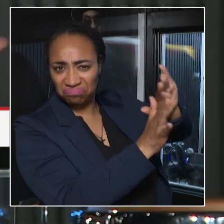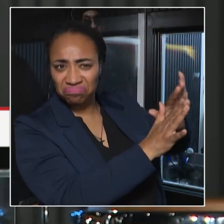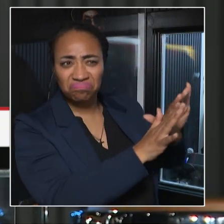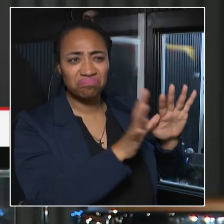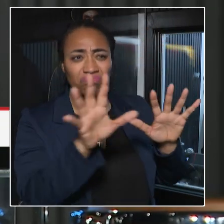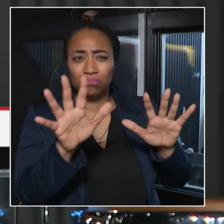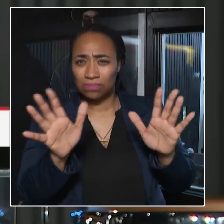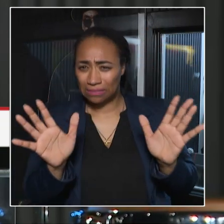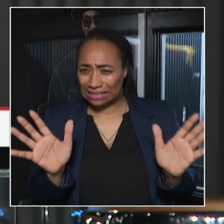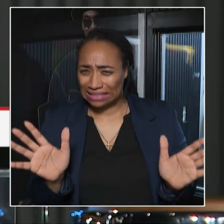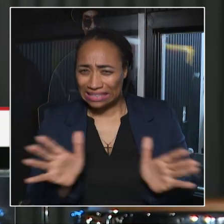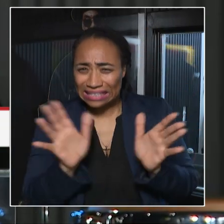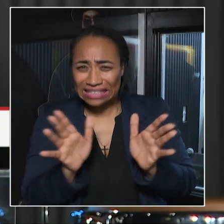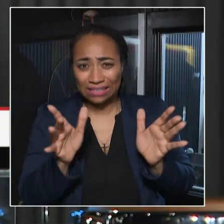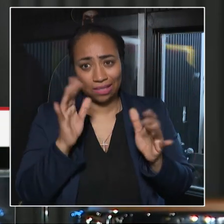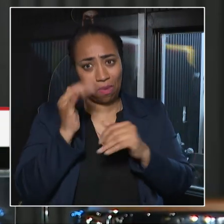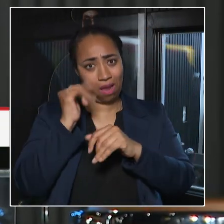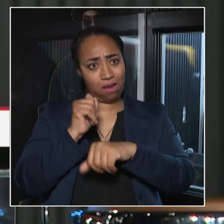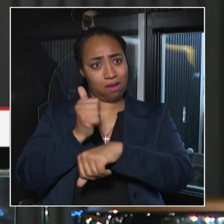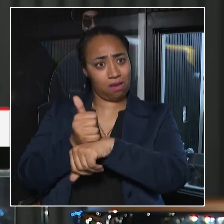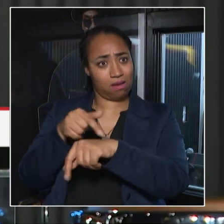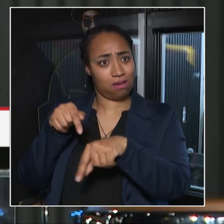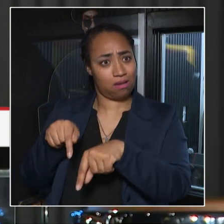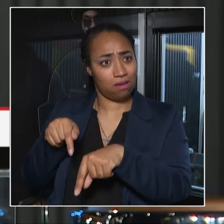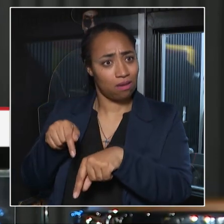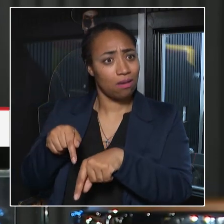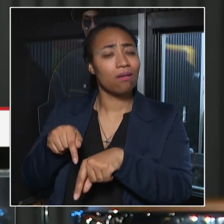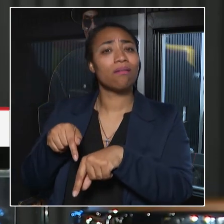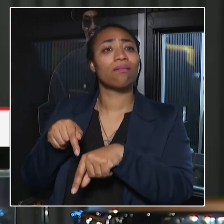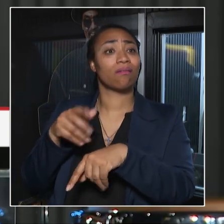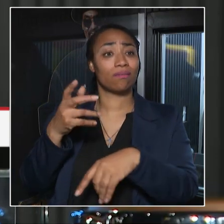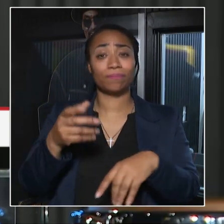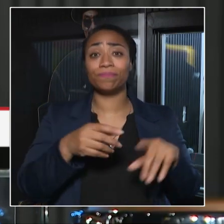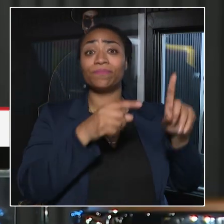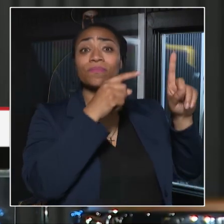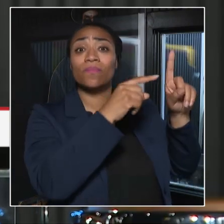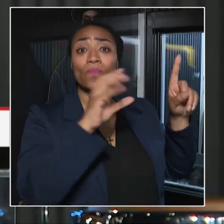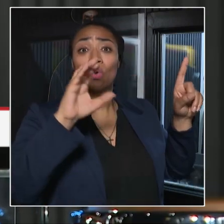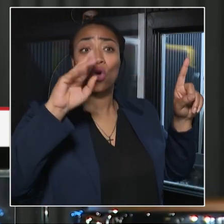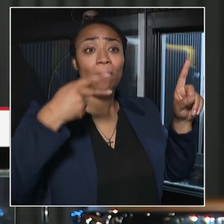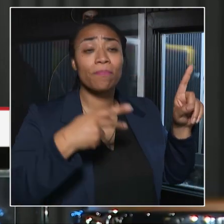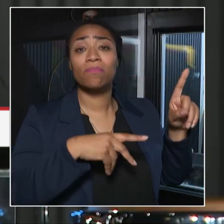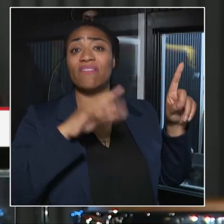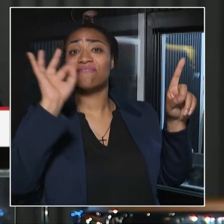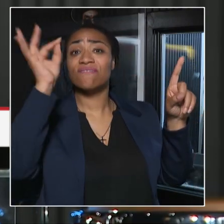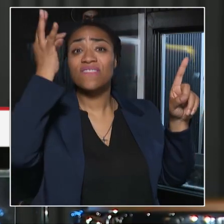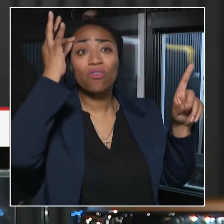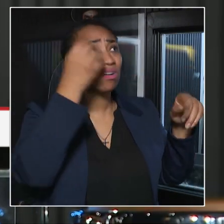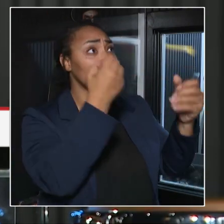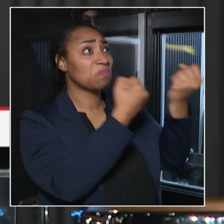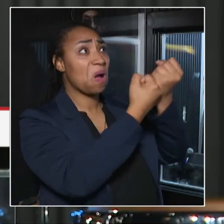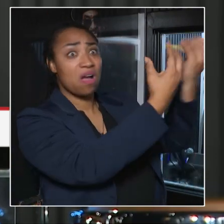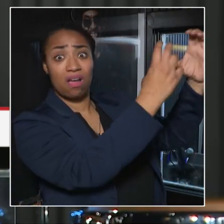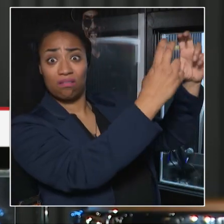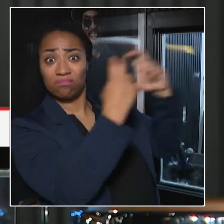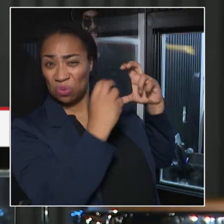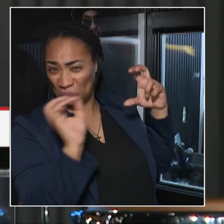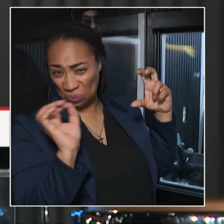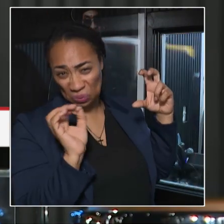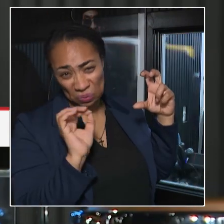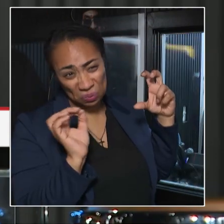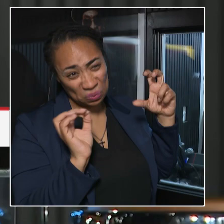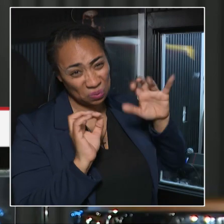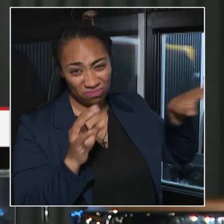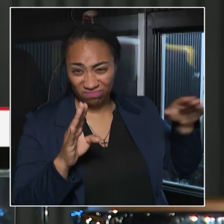don't even have federal support. We have community support. We have the support of our leadership, like the mayor and the council. And so we